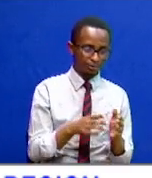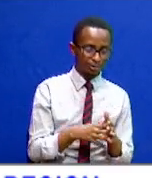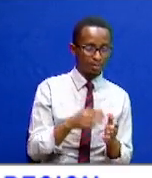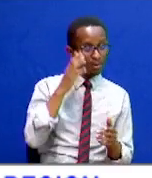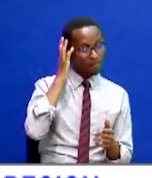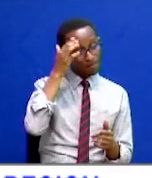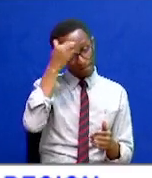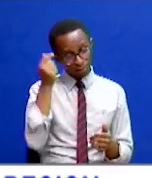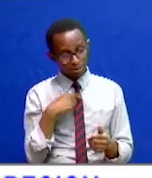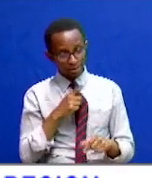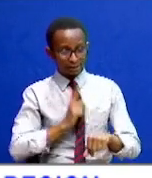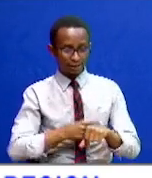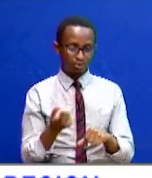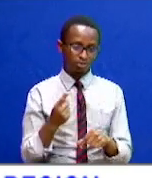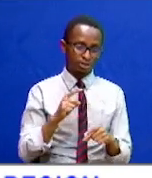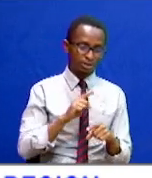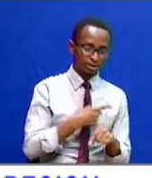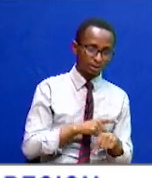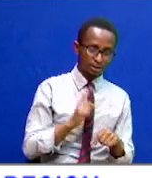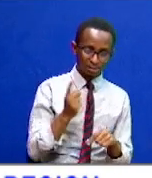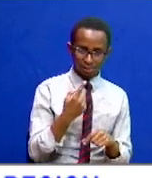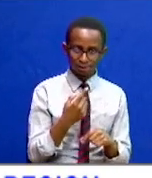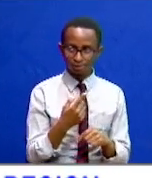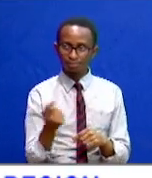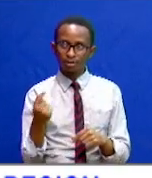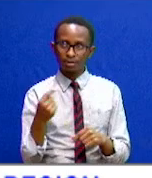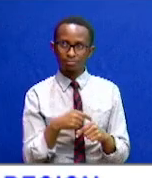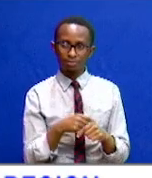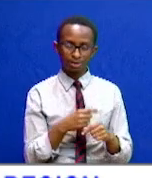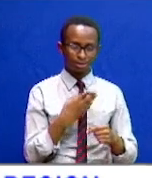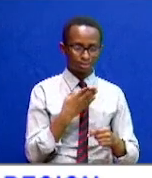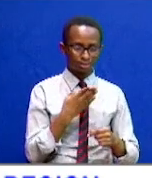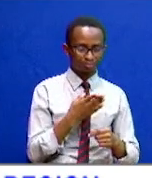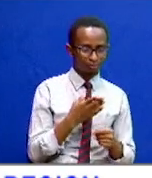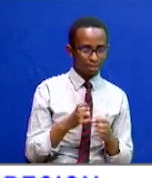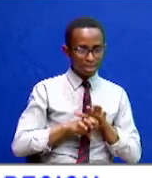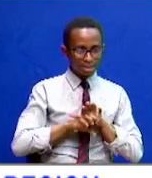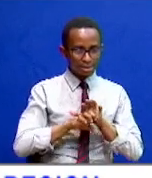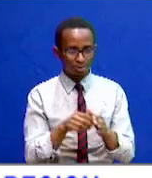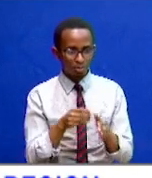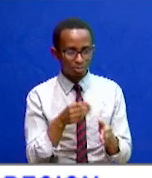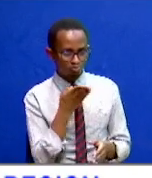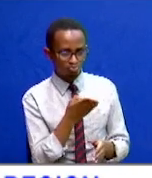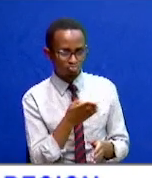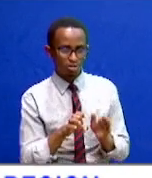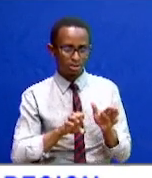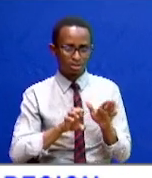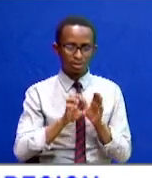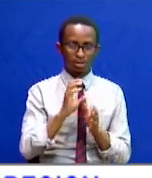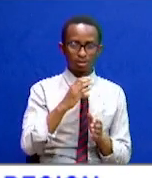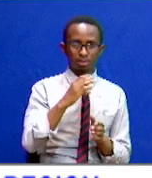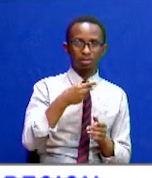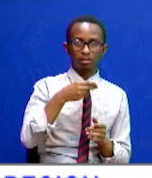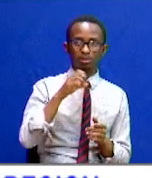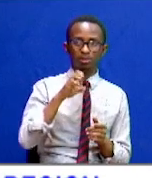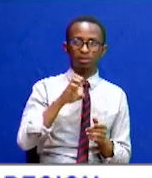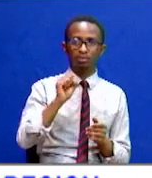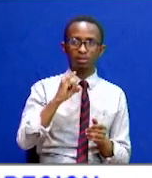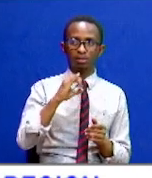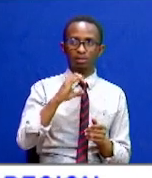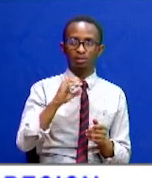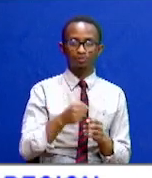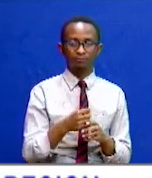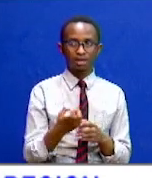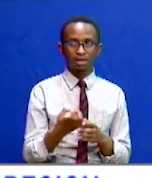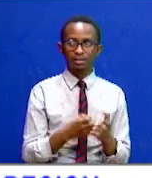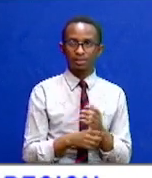you avoid use of, for example, these chemicals in other countries of invasion. Because in early action, for example, in Somalia, we are